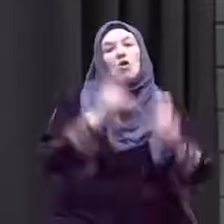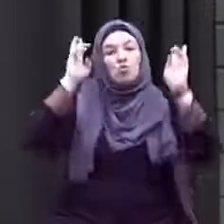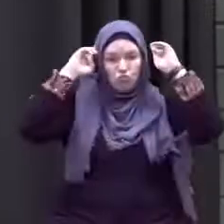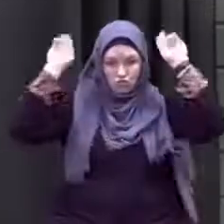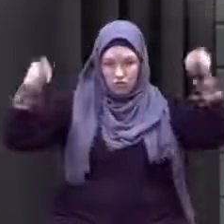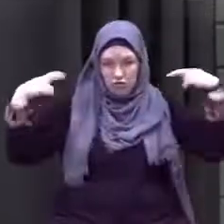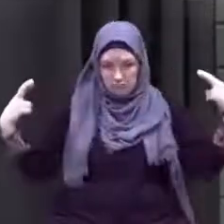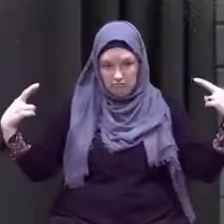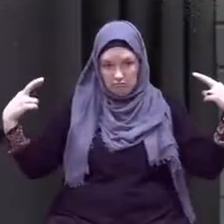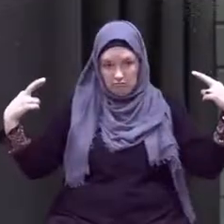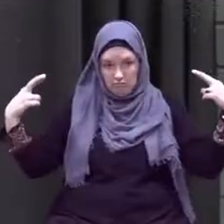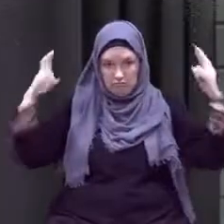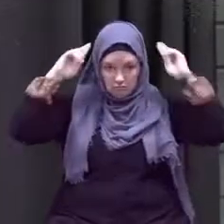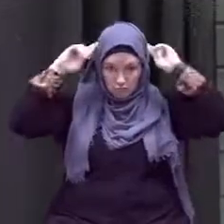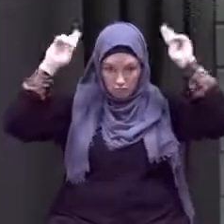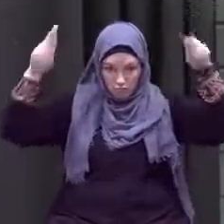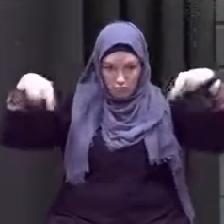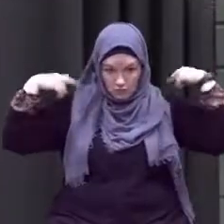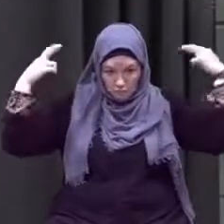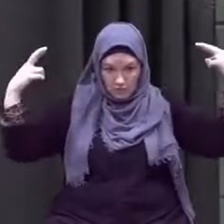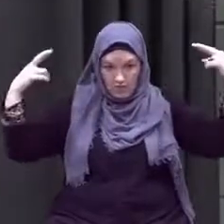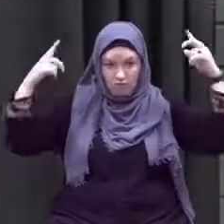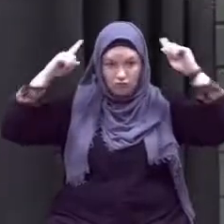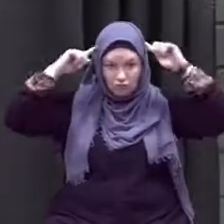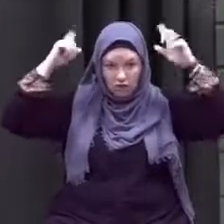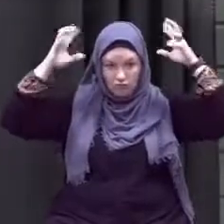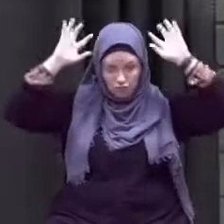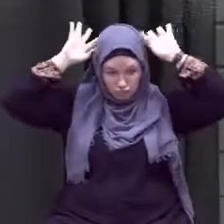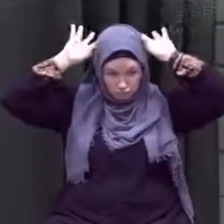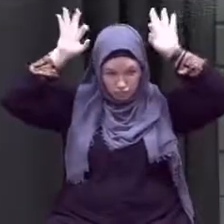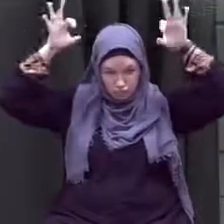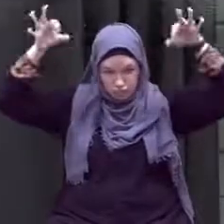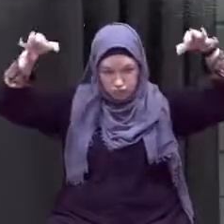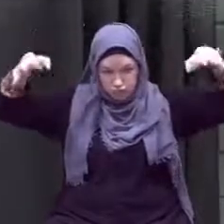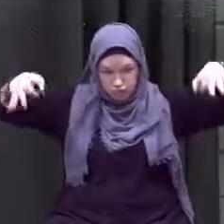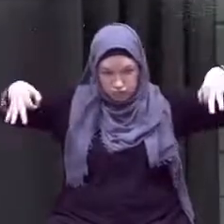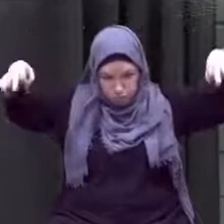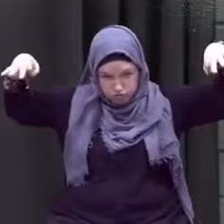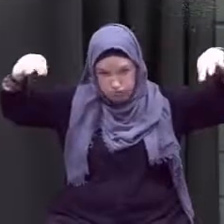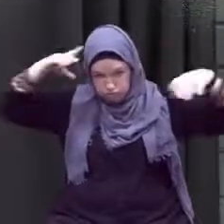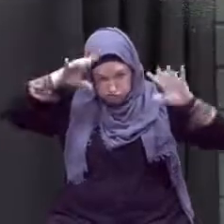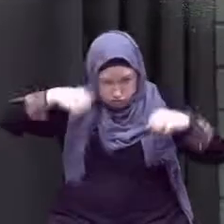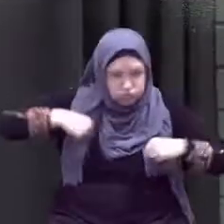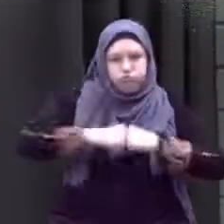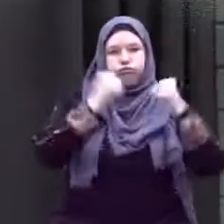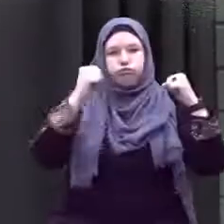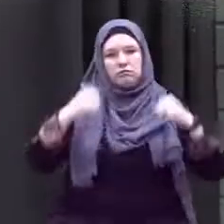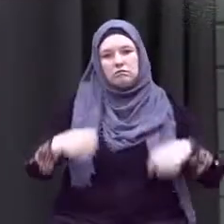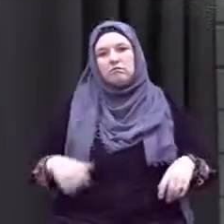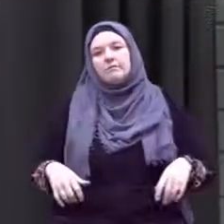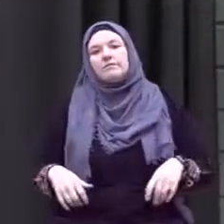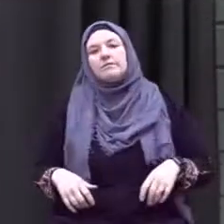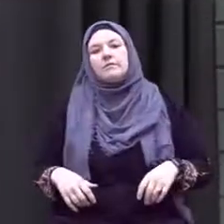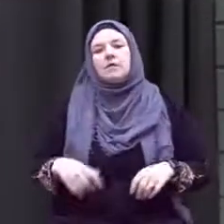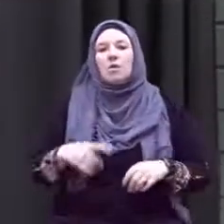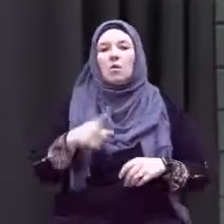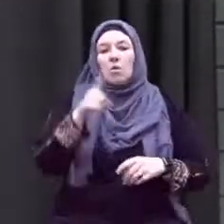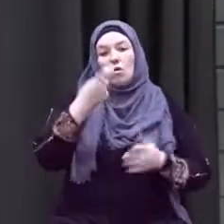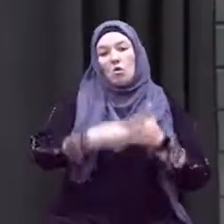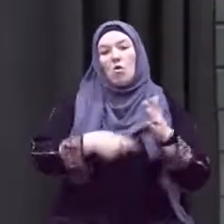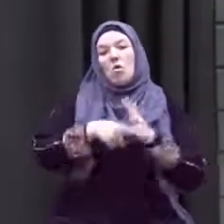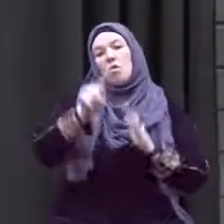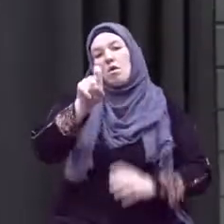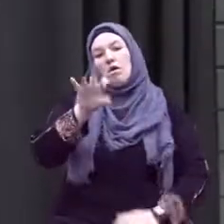30% as usual, or as they have been promising several years, but this year it is only